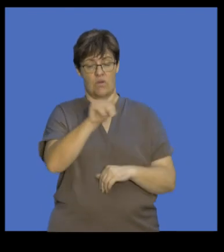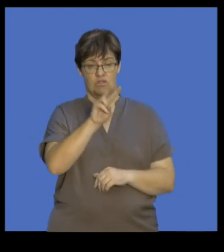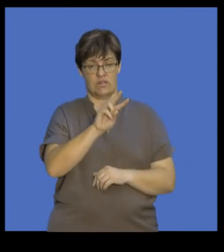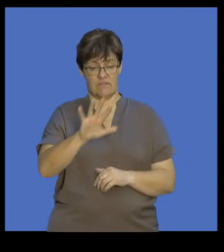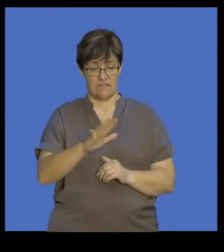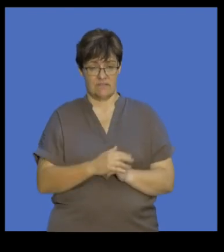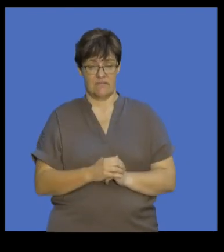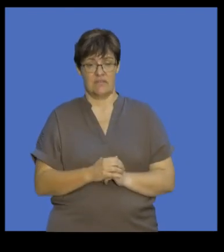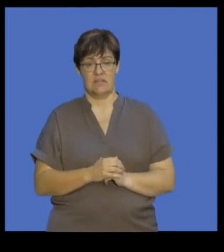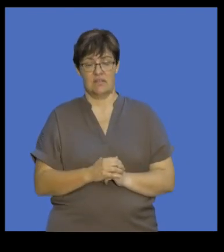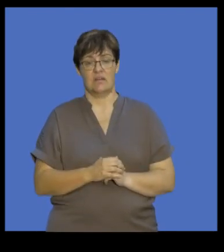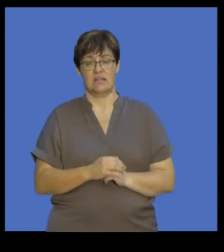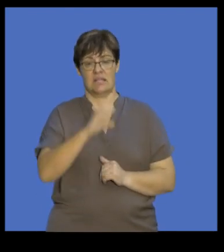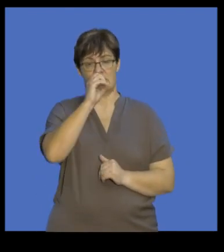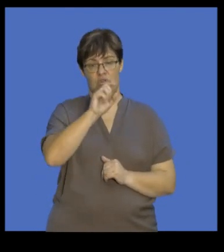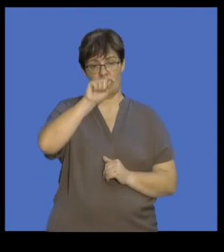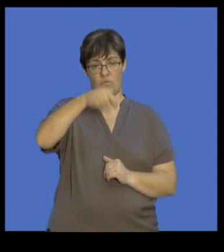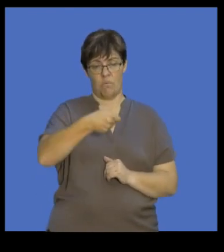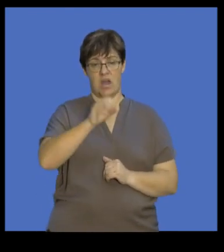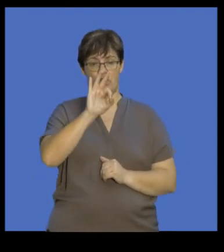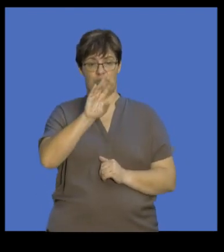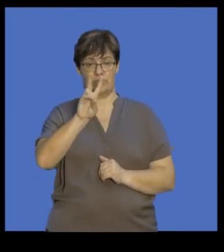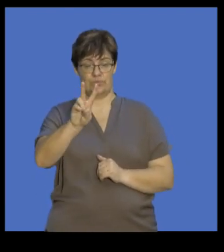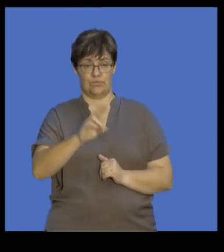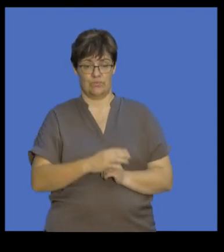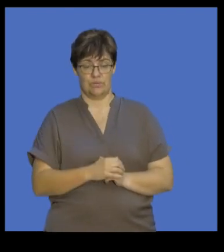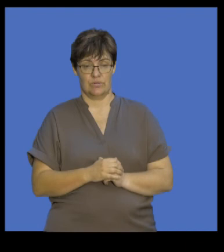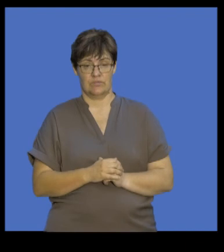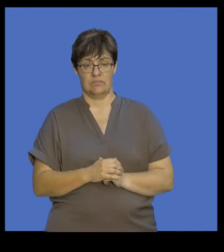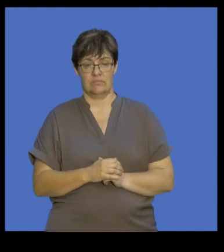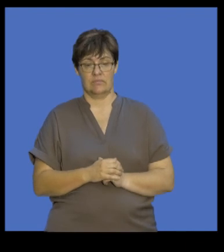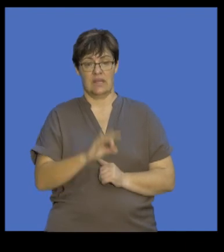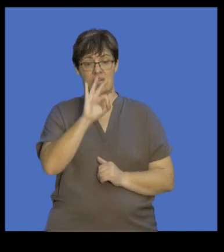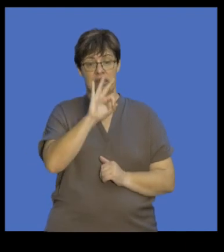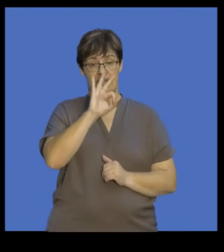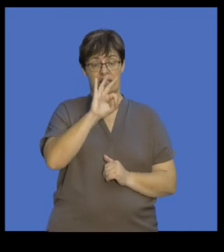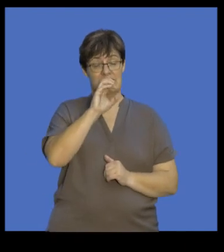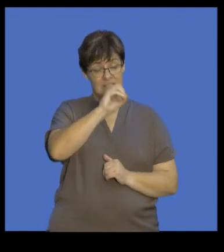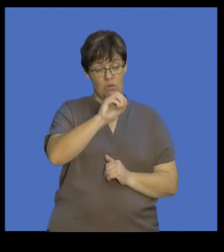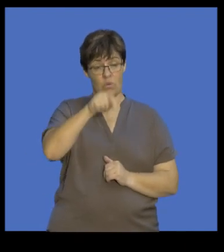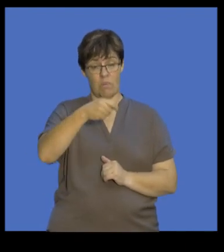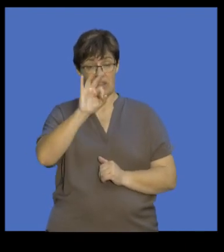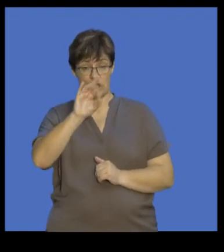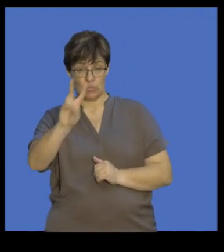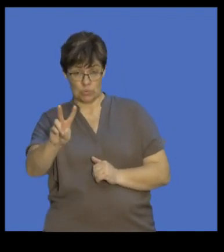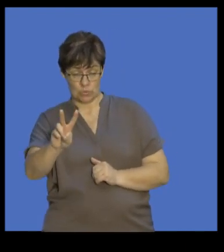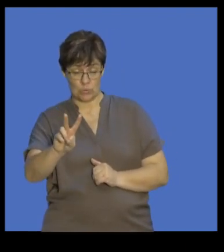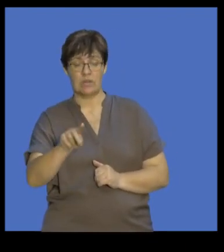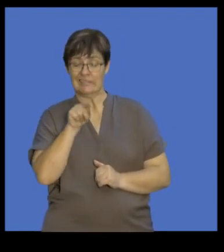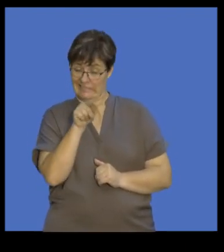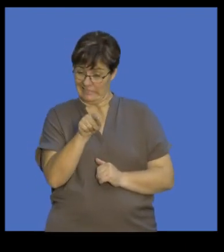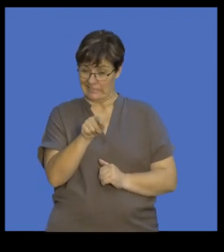us 8/25 as a decimal fraction, 0,32, okay. So the